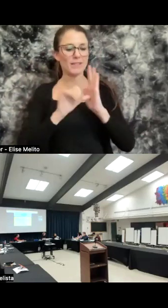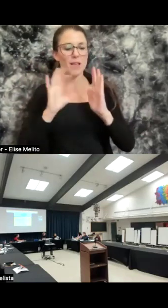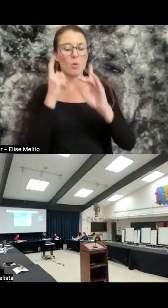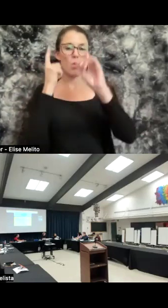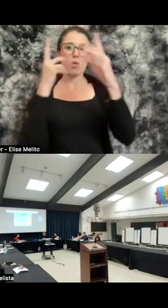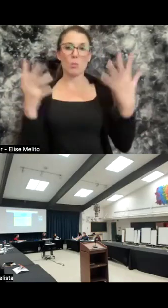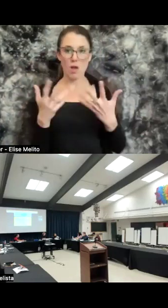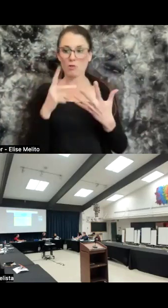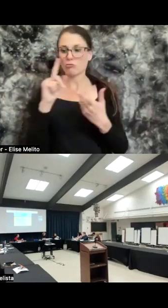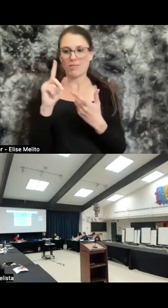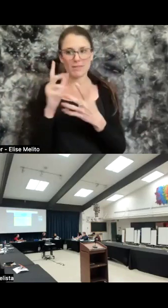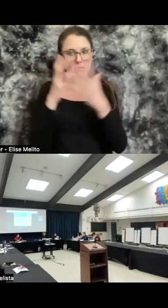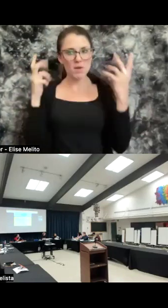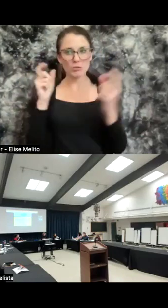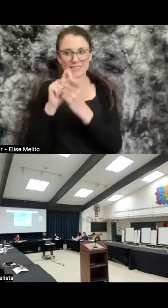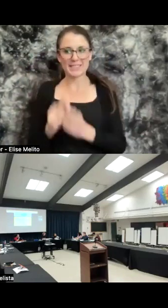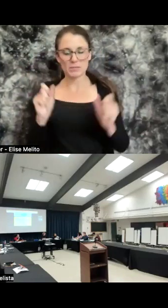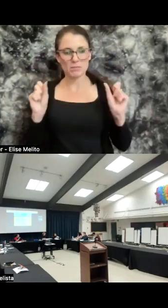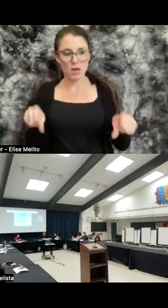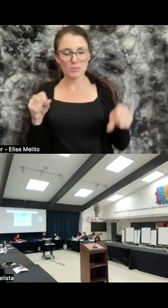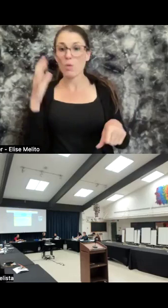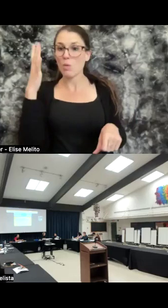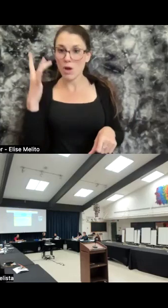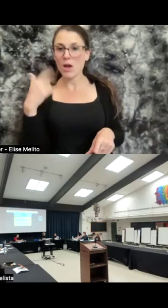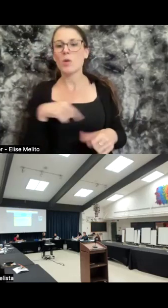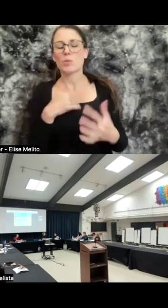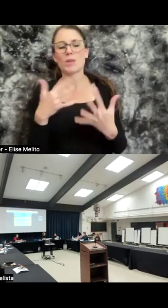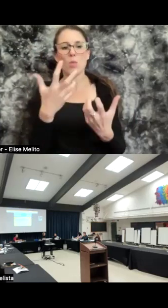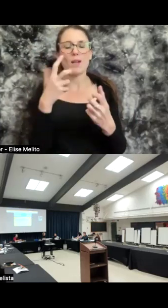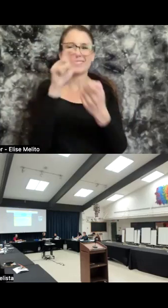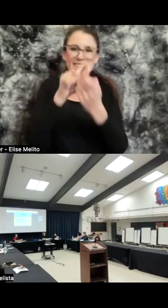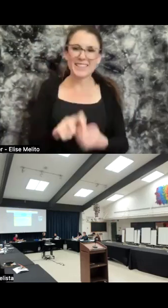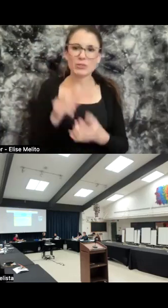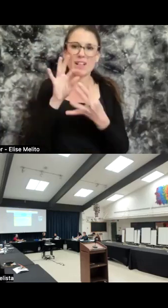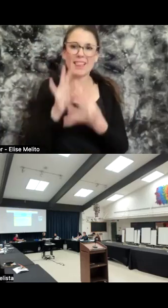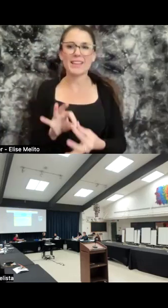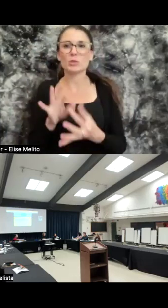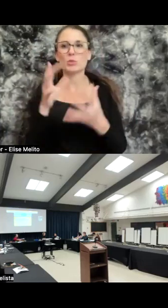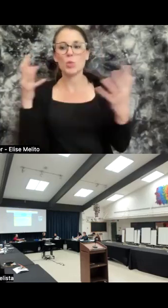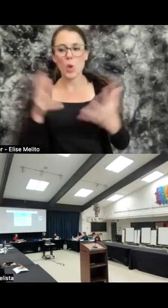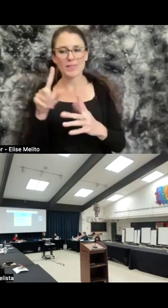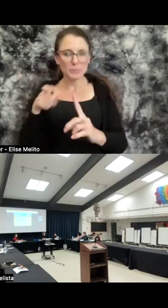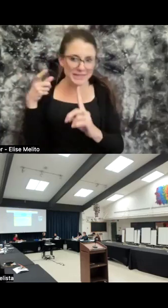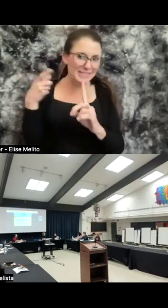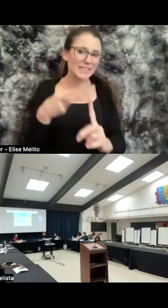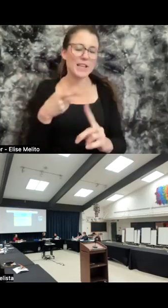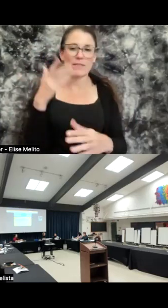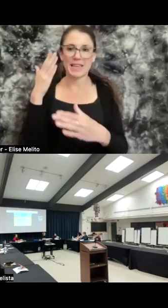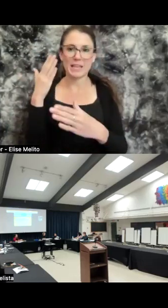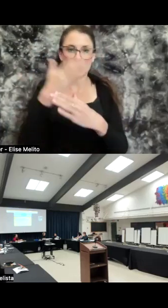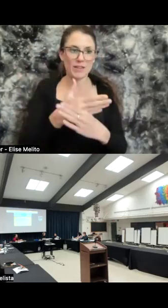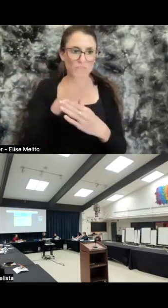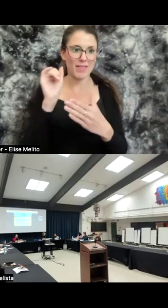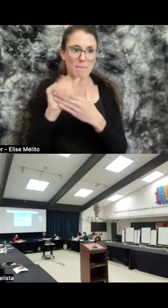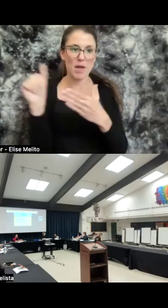as much detail as possible so that we can have details about what specifically intervention-wise the dollars are spent